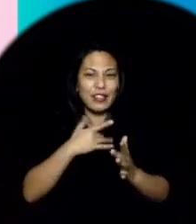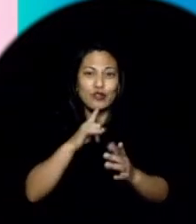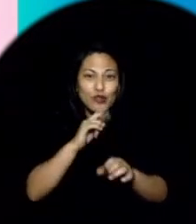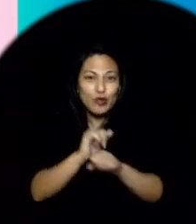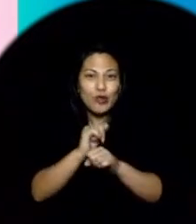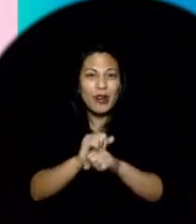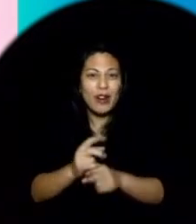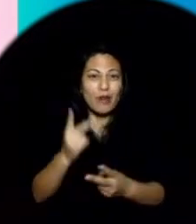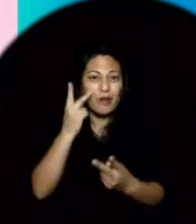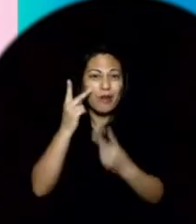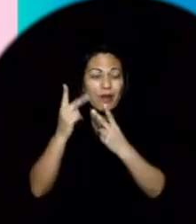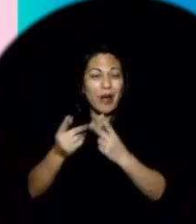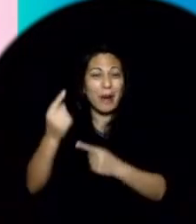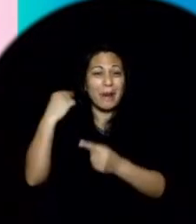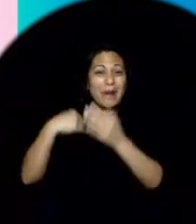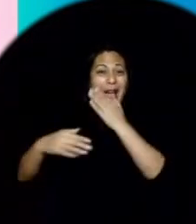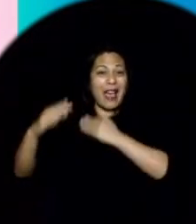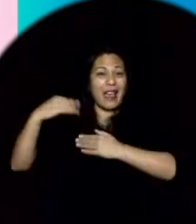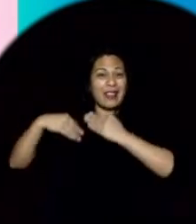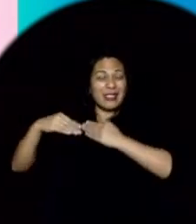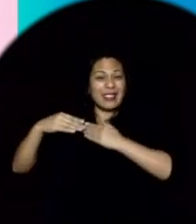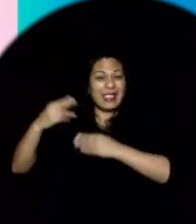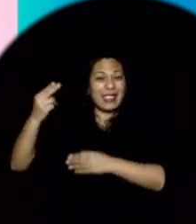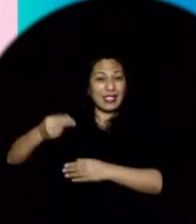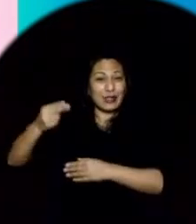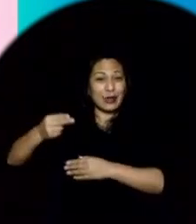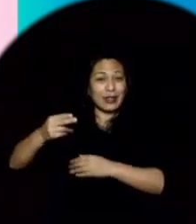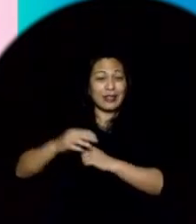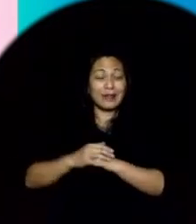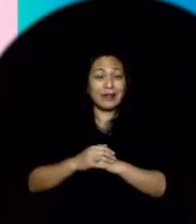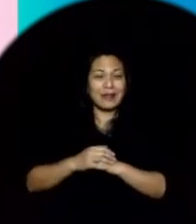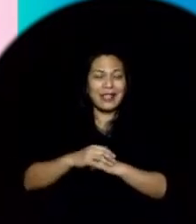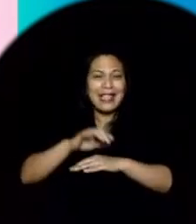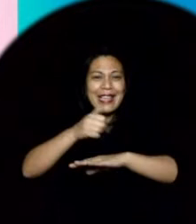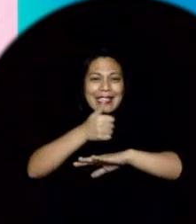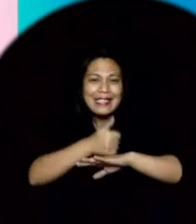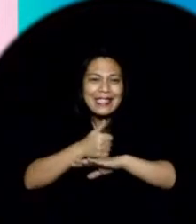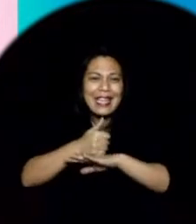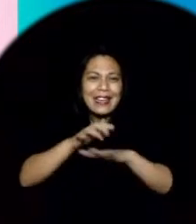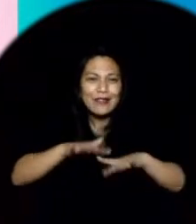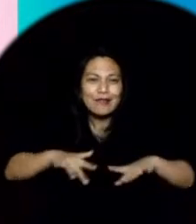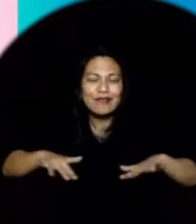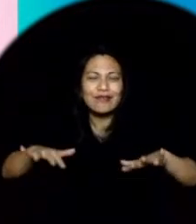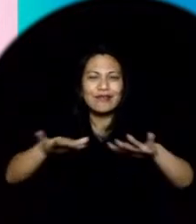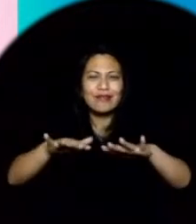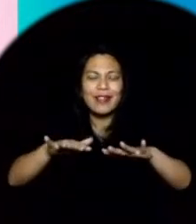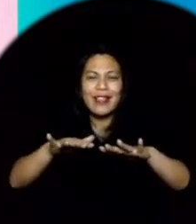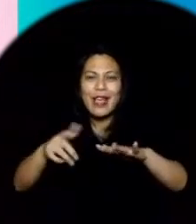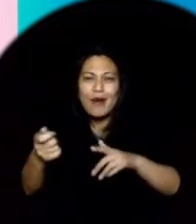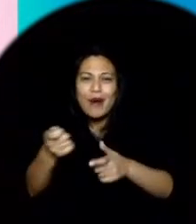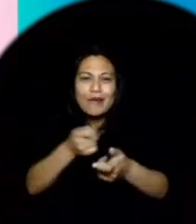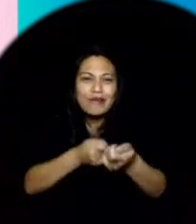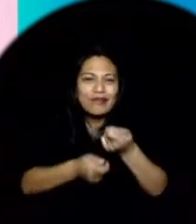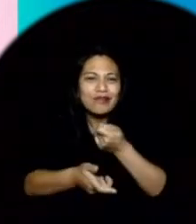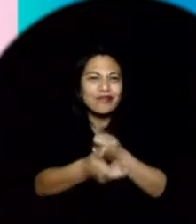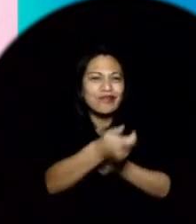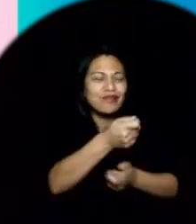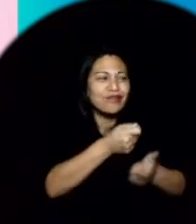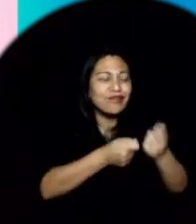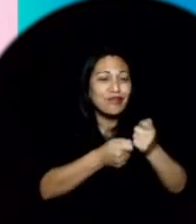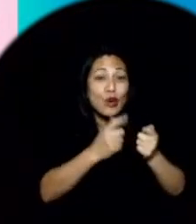in history. And setting is what takes people out of the world that they're in as they're reading your